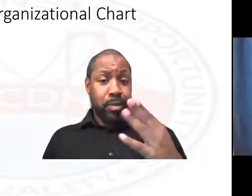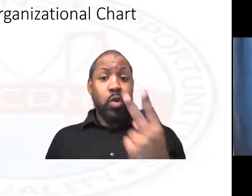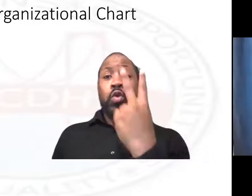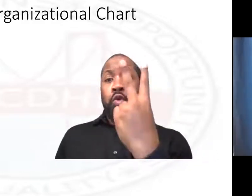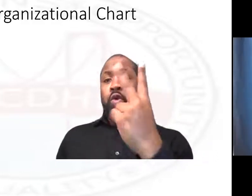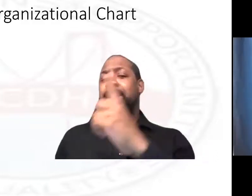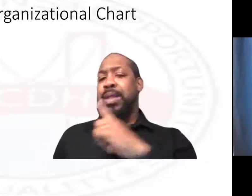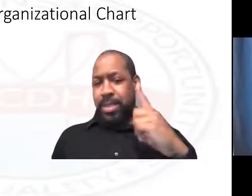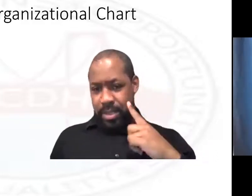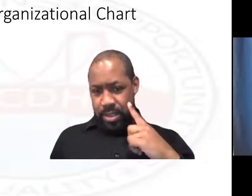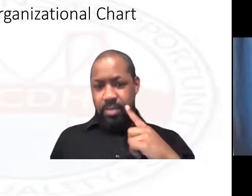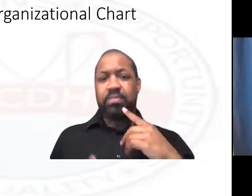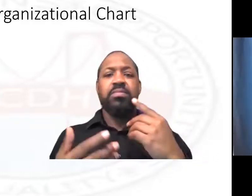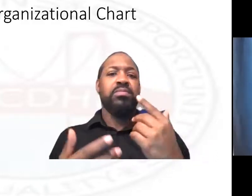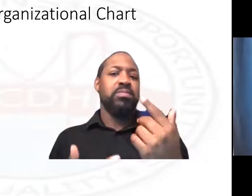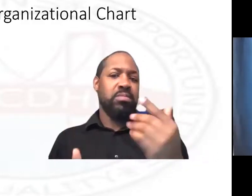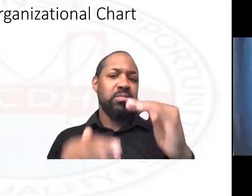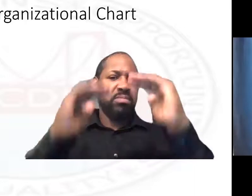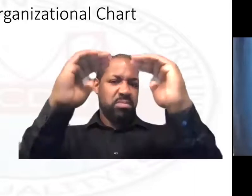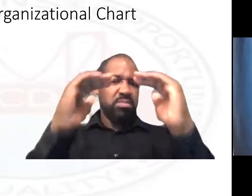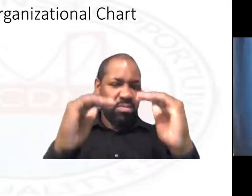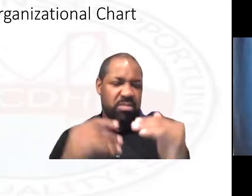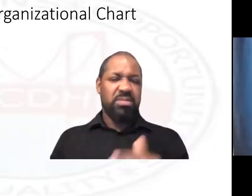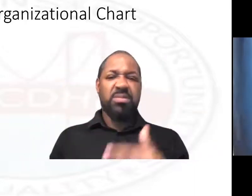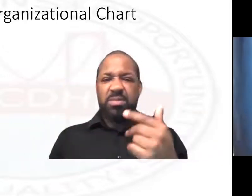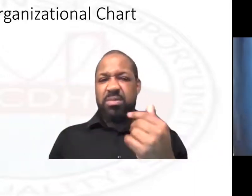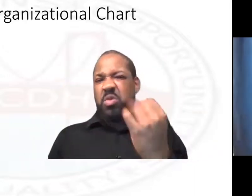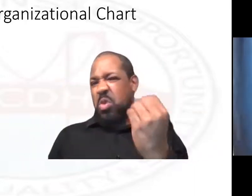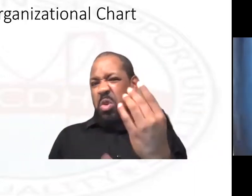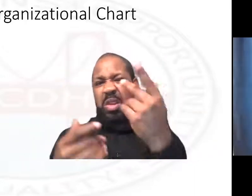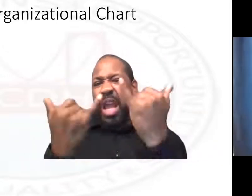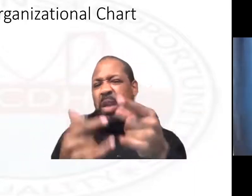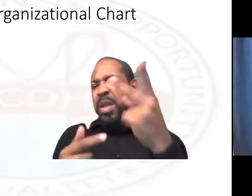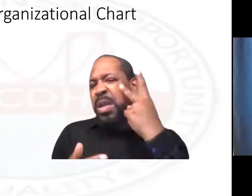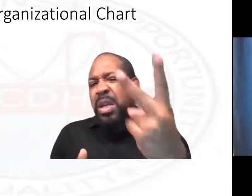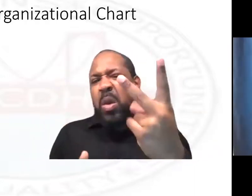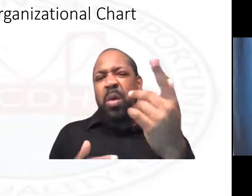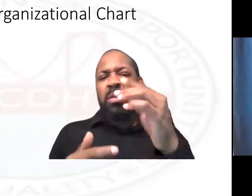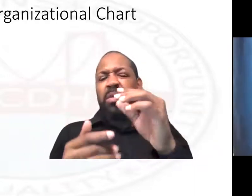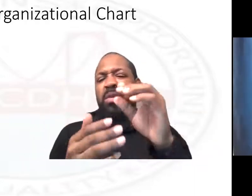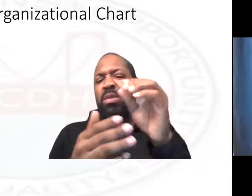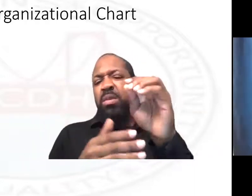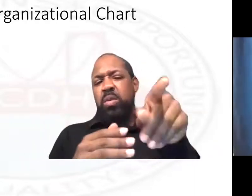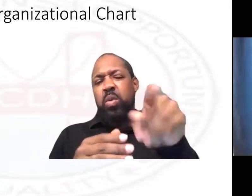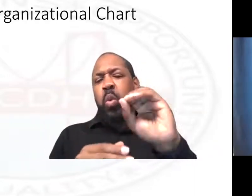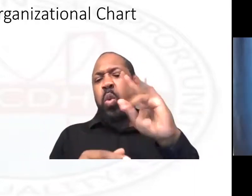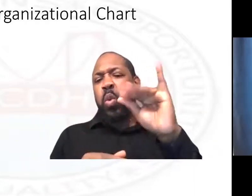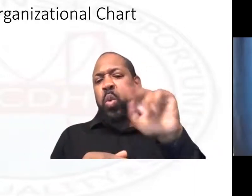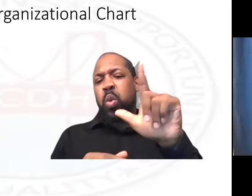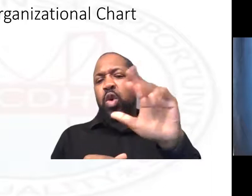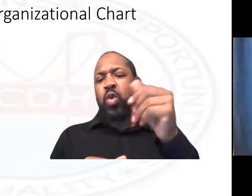the 3 FTEs. And then there's also on the committee, the 2 the commission and the